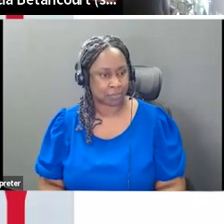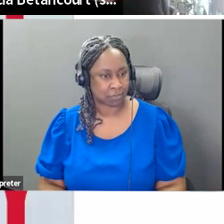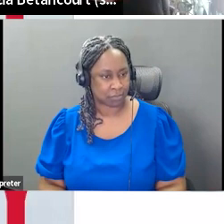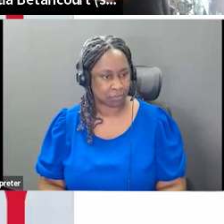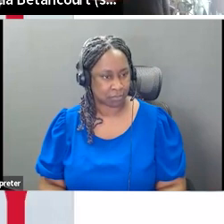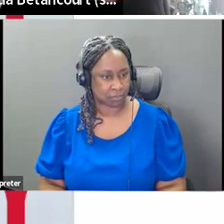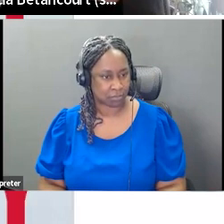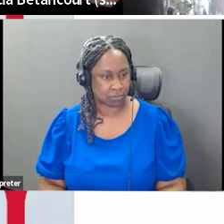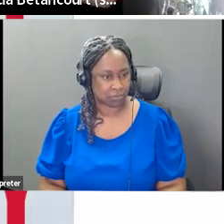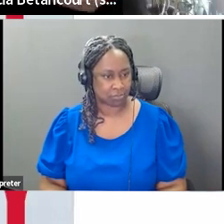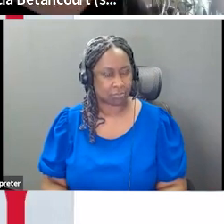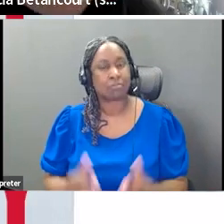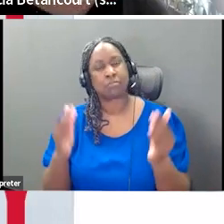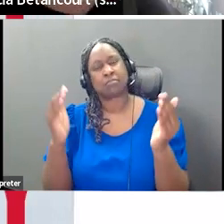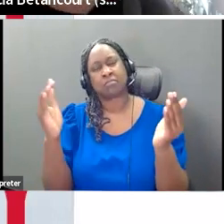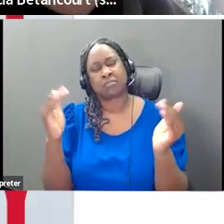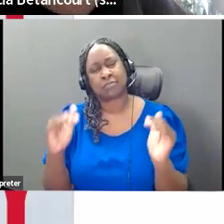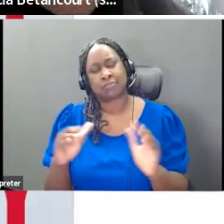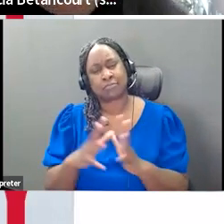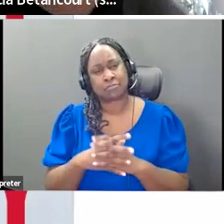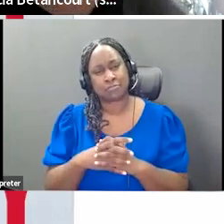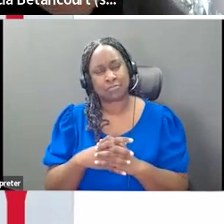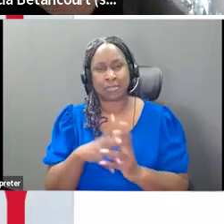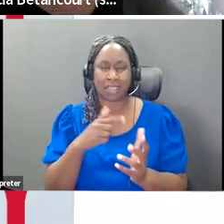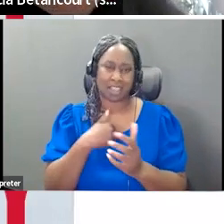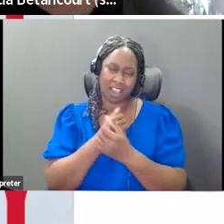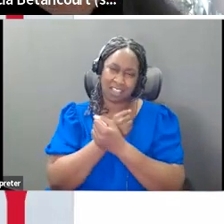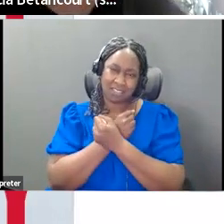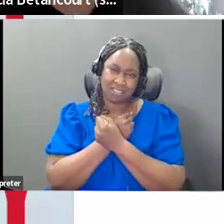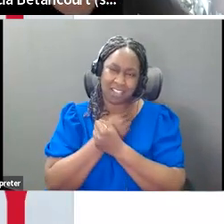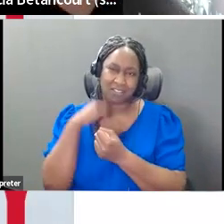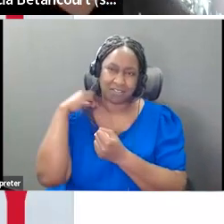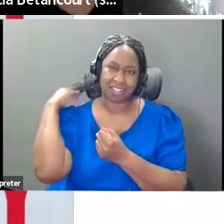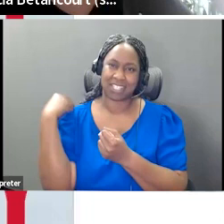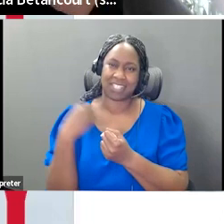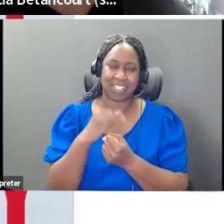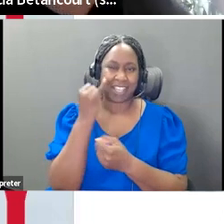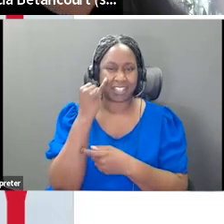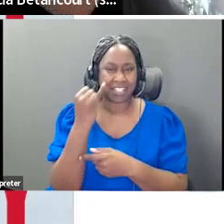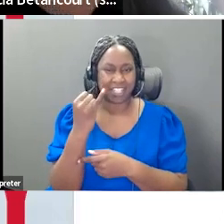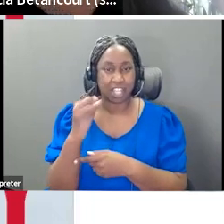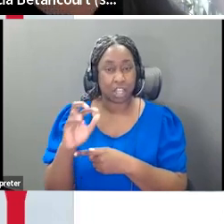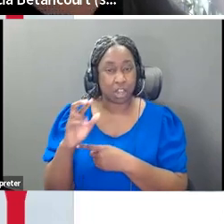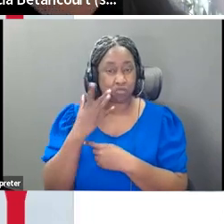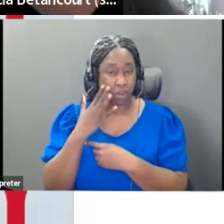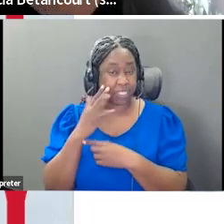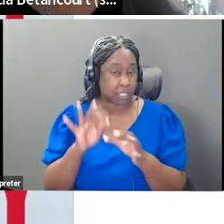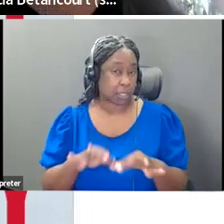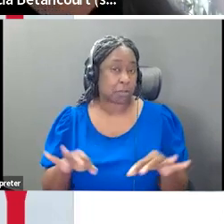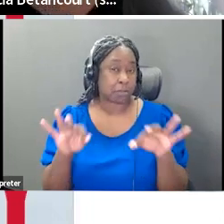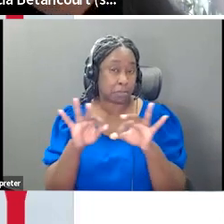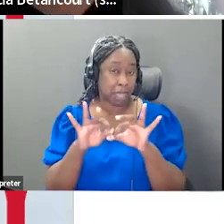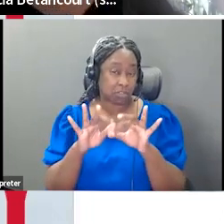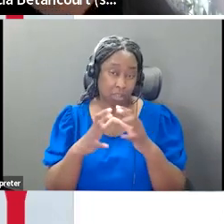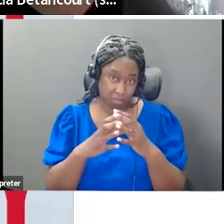And then here, like, I love the idea too, the race matters a lot, but as John was